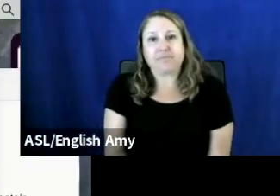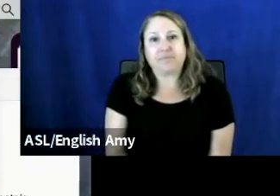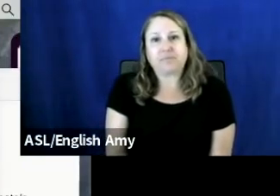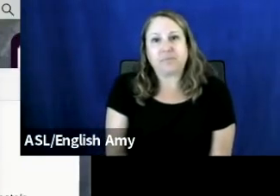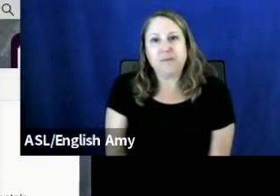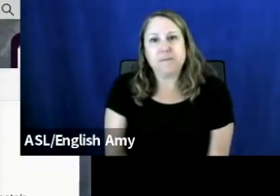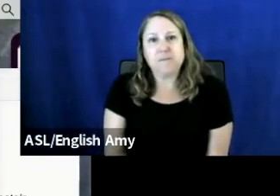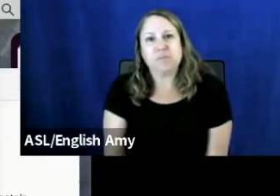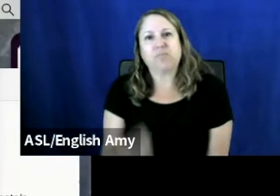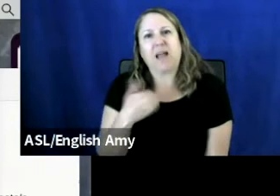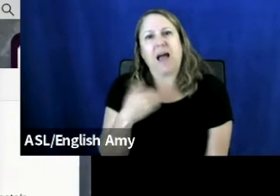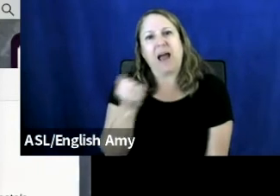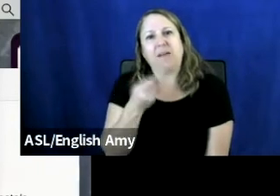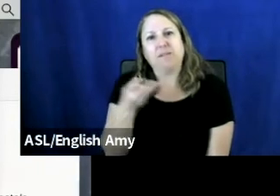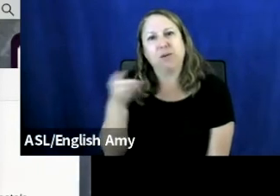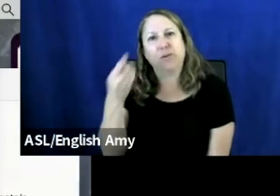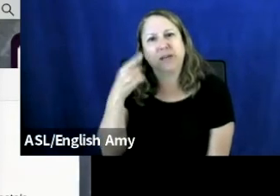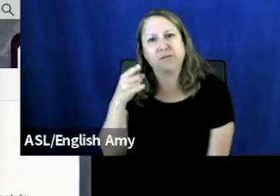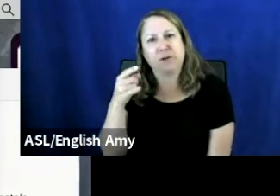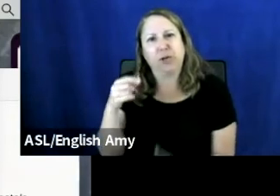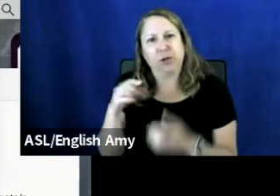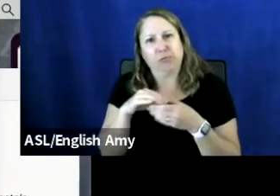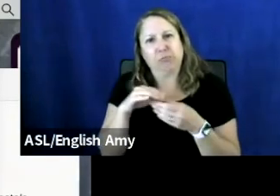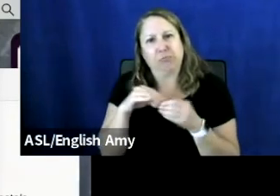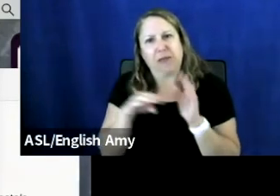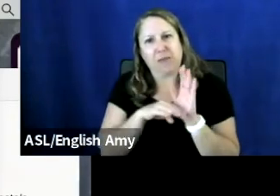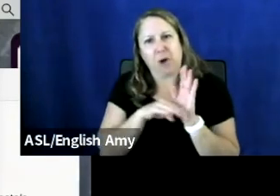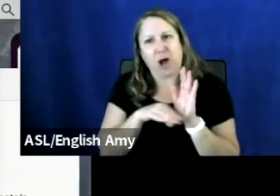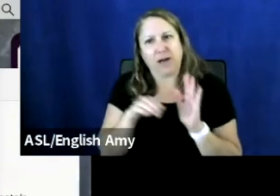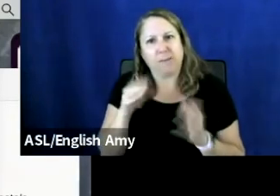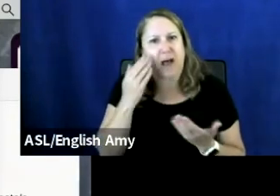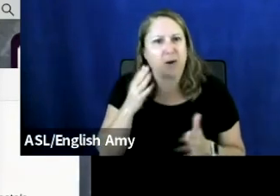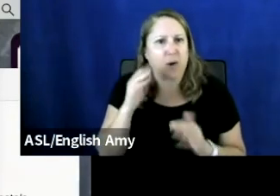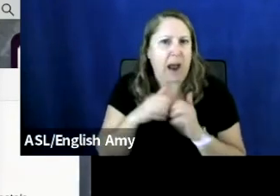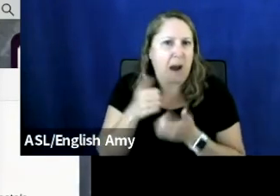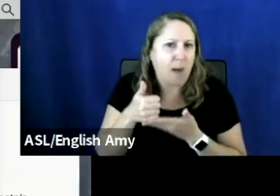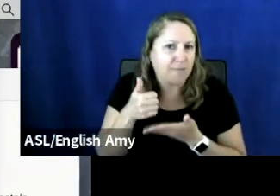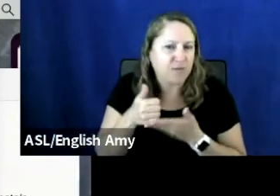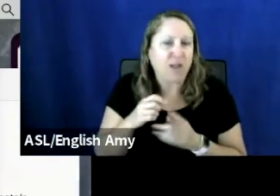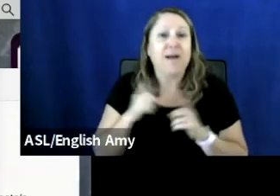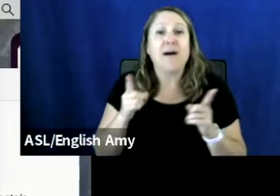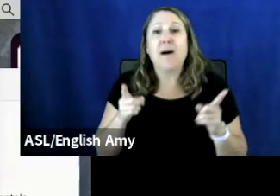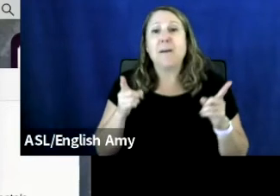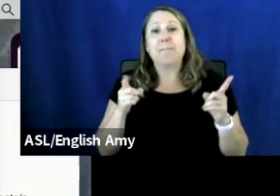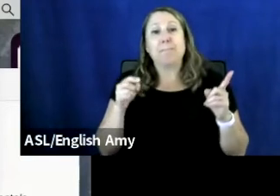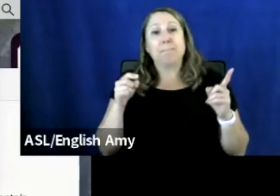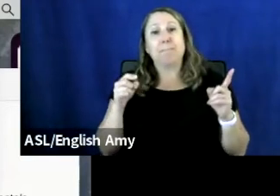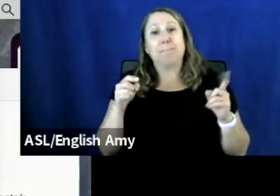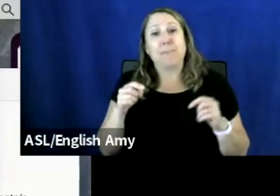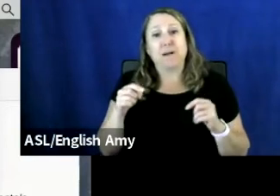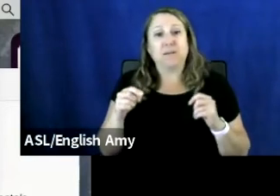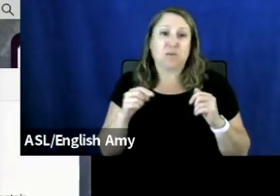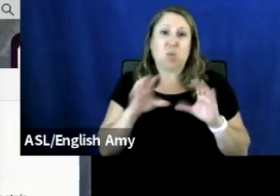I have a few things for you down at the bottom, Tina. So I don't know how useful they all are, but this is, so do go up to the strengths